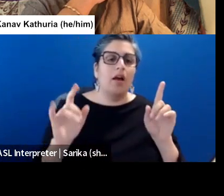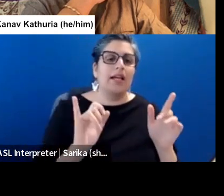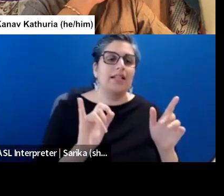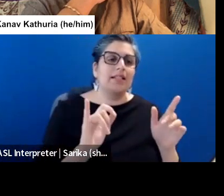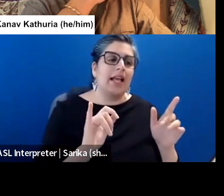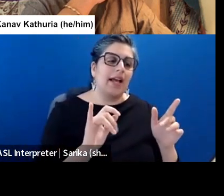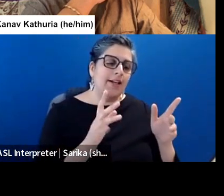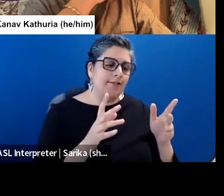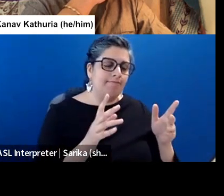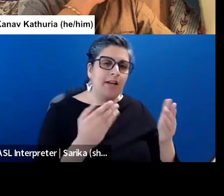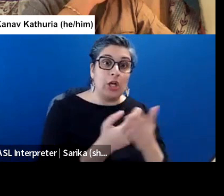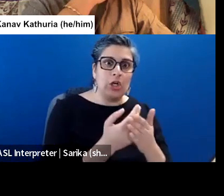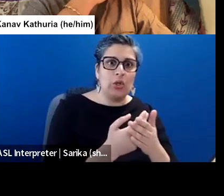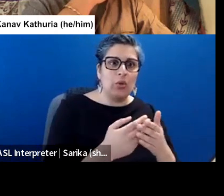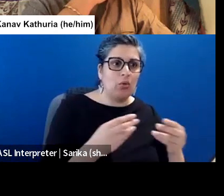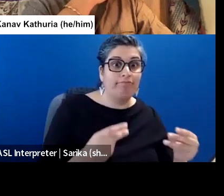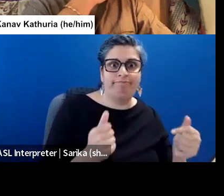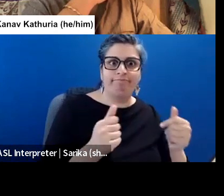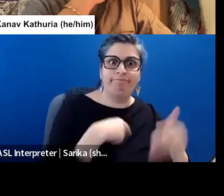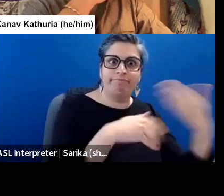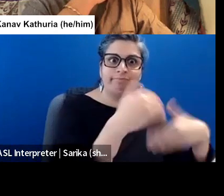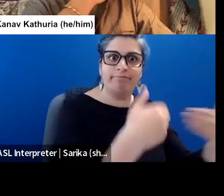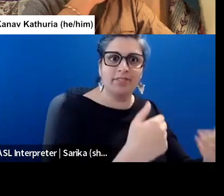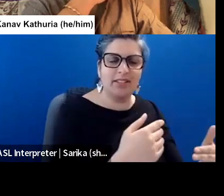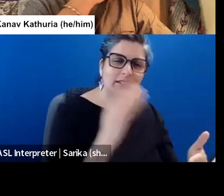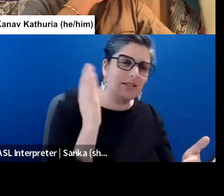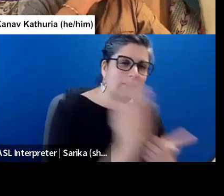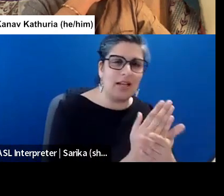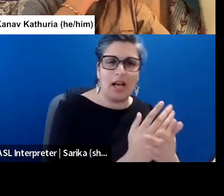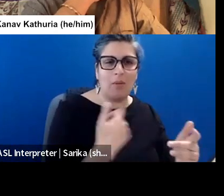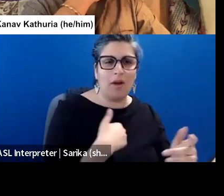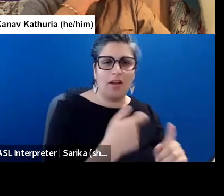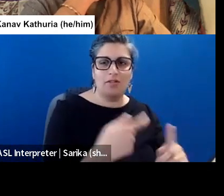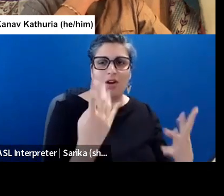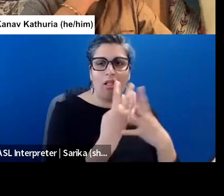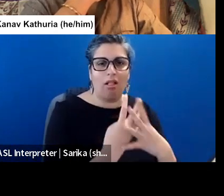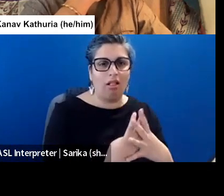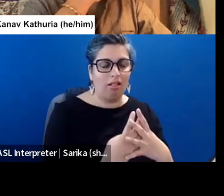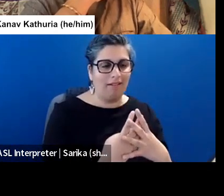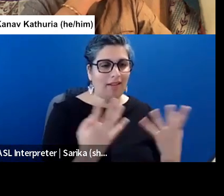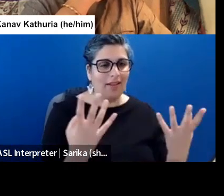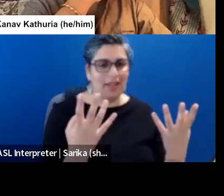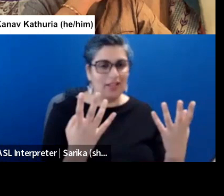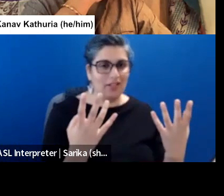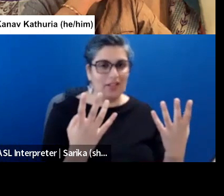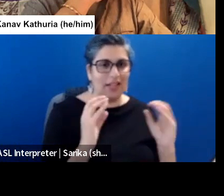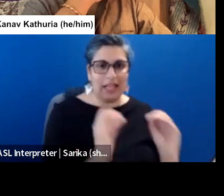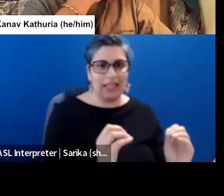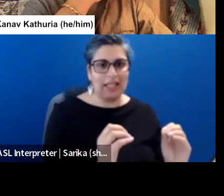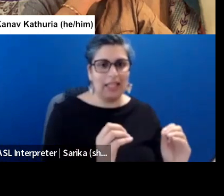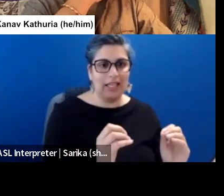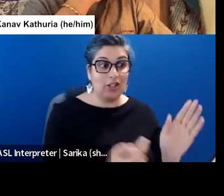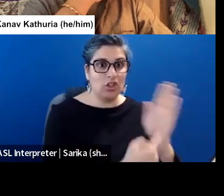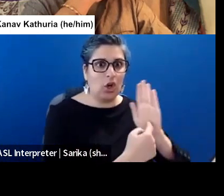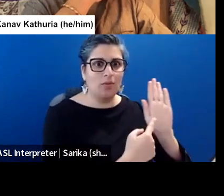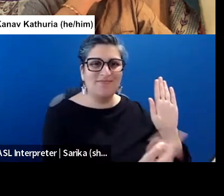if you will, a catalyst to stop us from screaming into a hollow space and be able to say, see, this is what we were telling you,